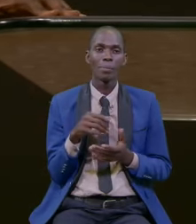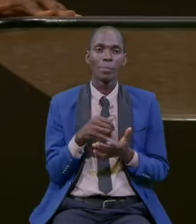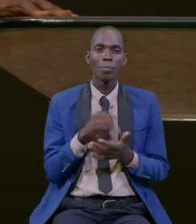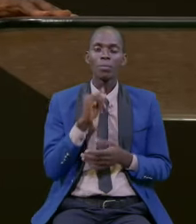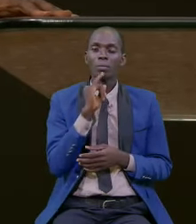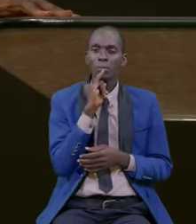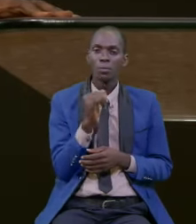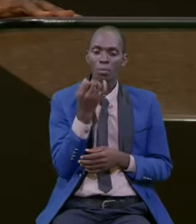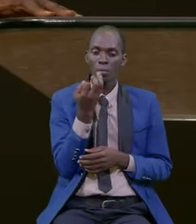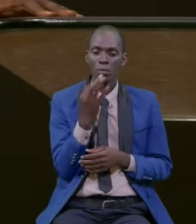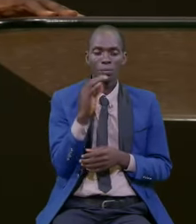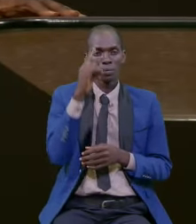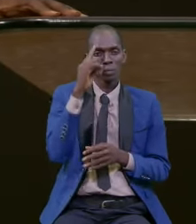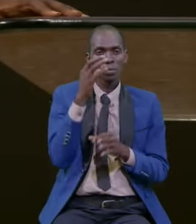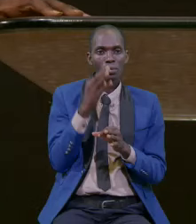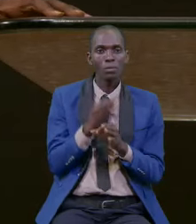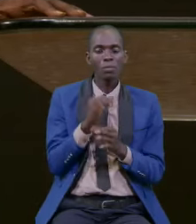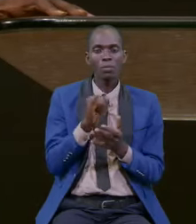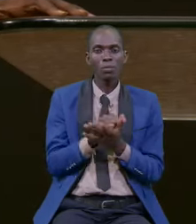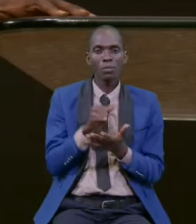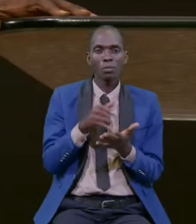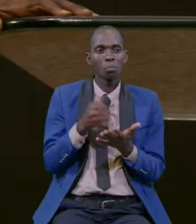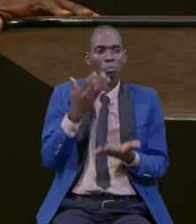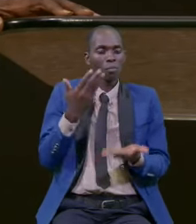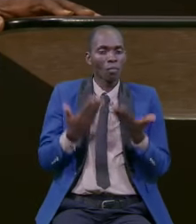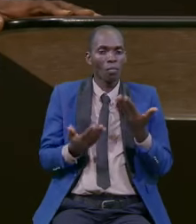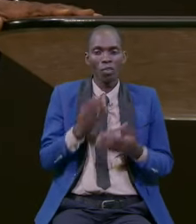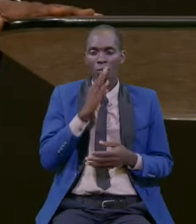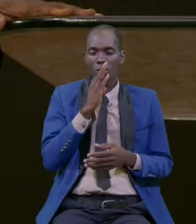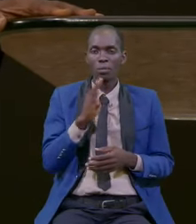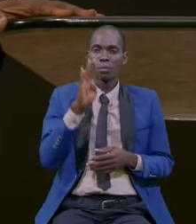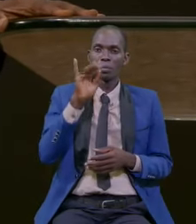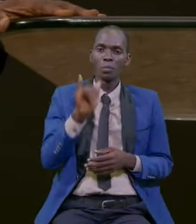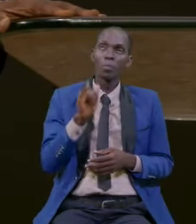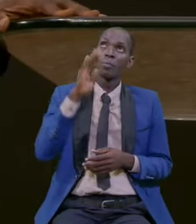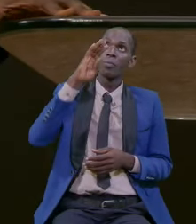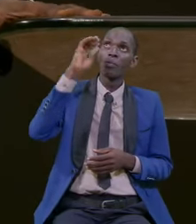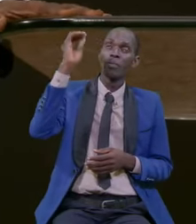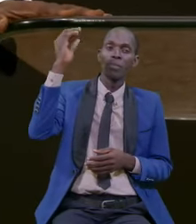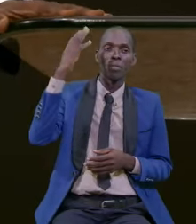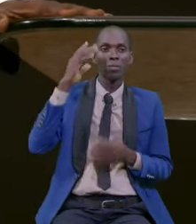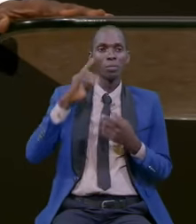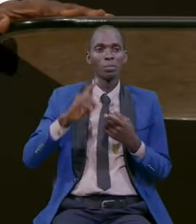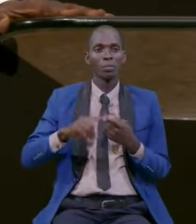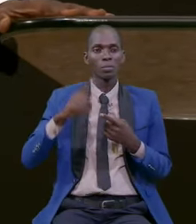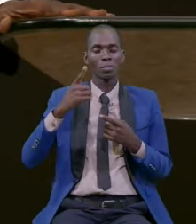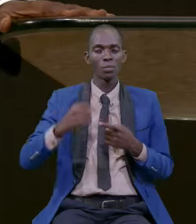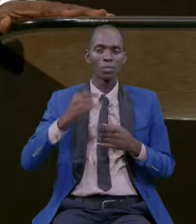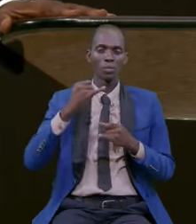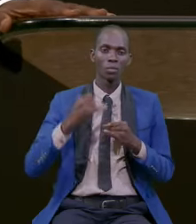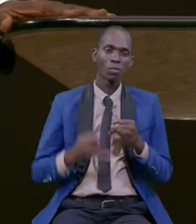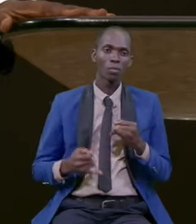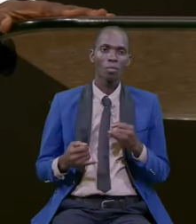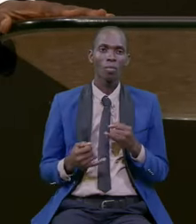of faith that it might be by grace, to the end, for